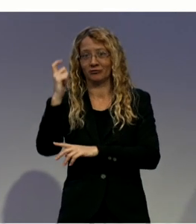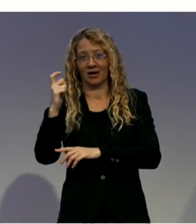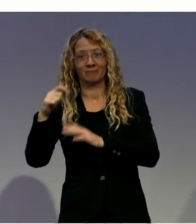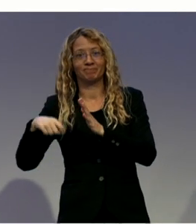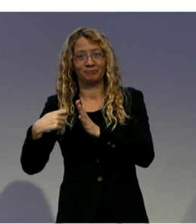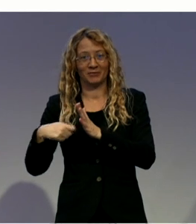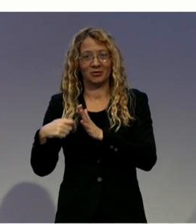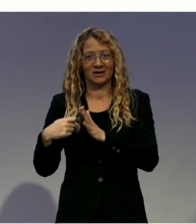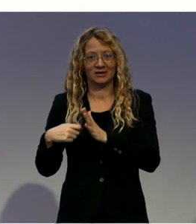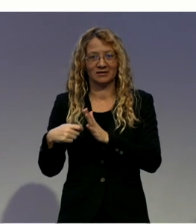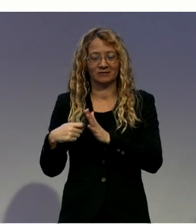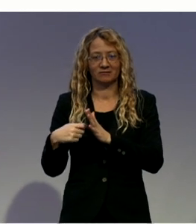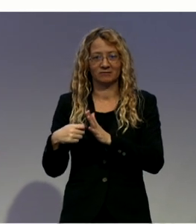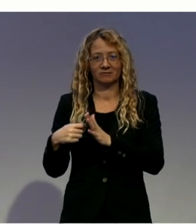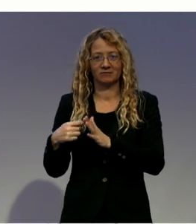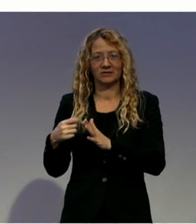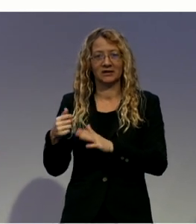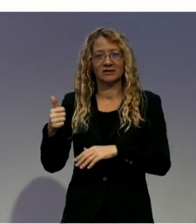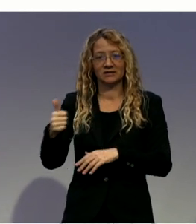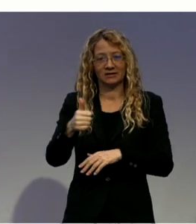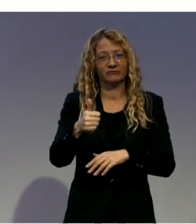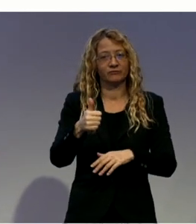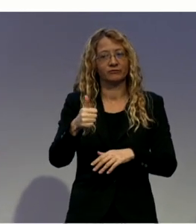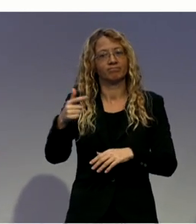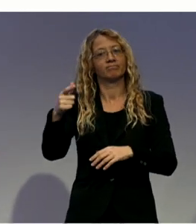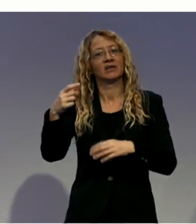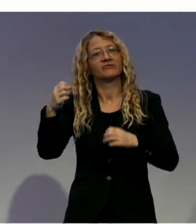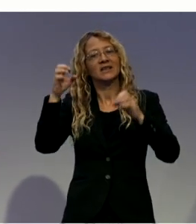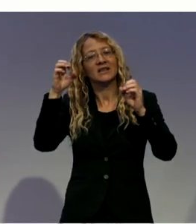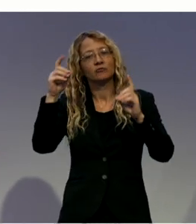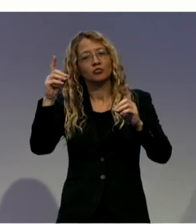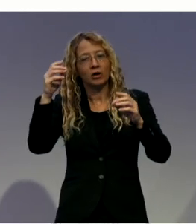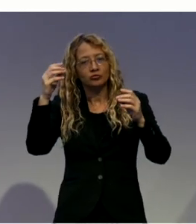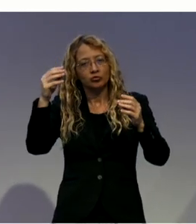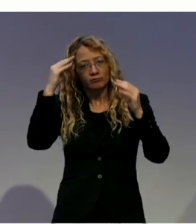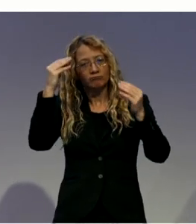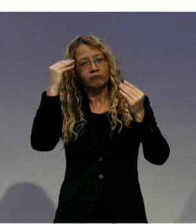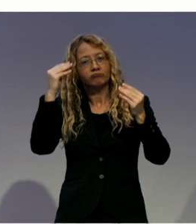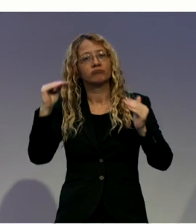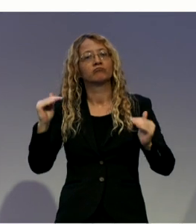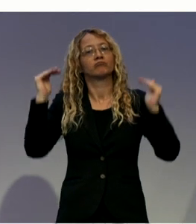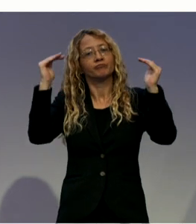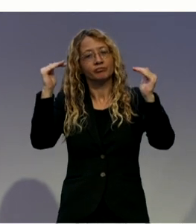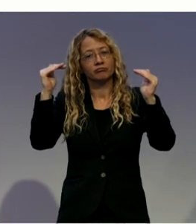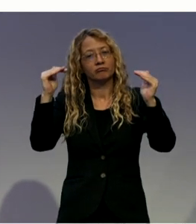they have a higher level of education, and they were very well established in the society. Third,